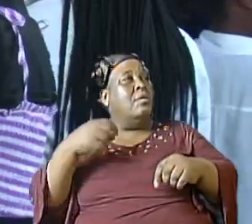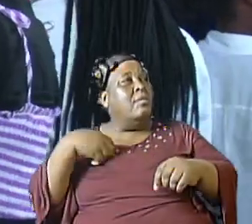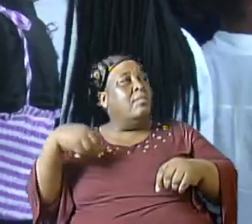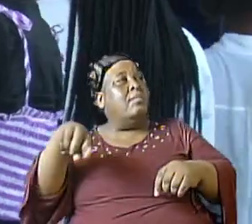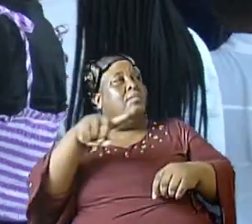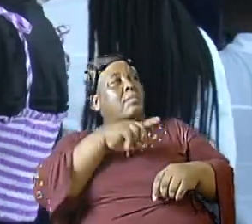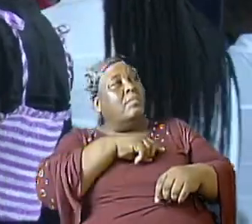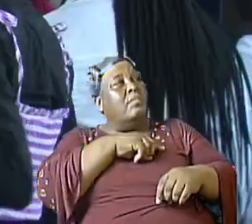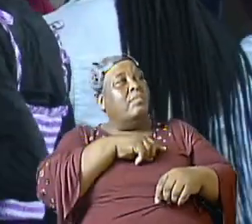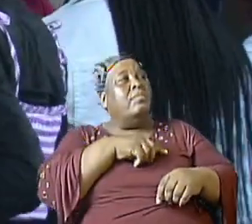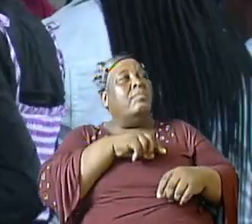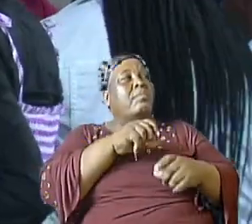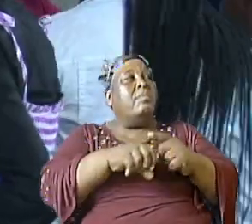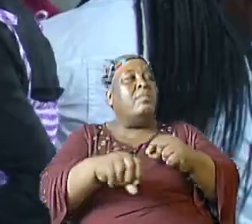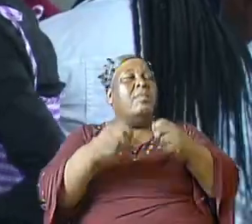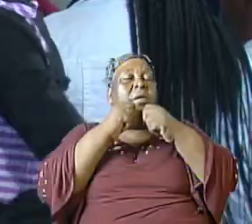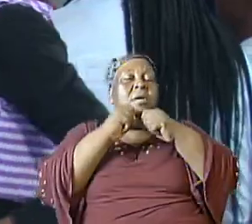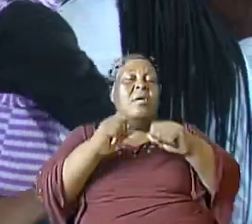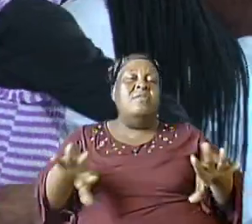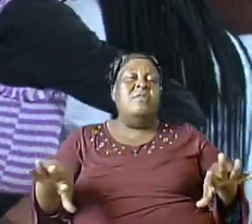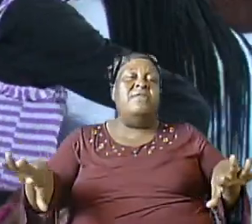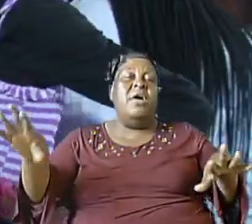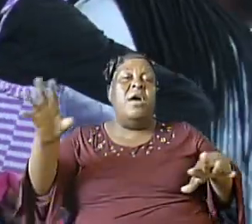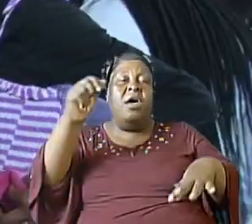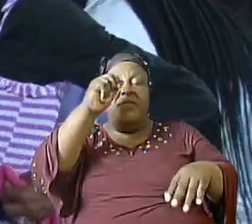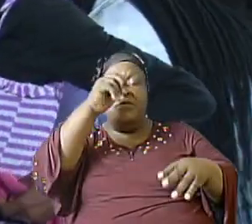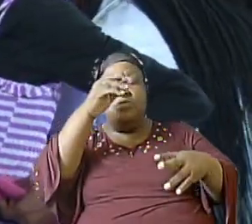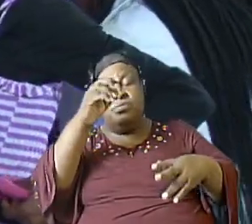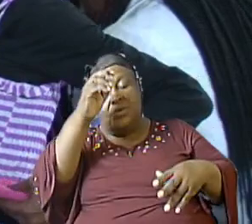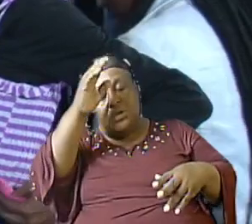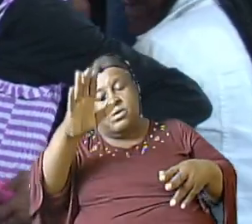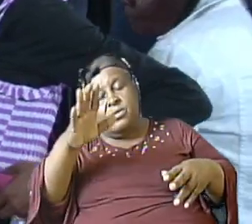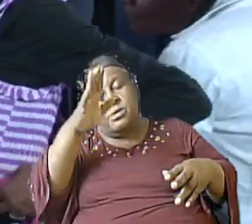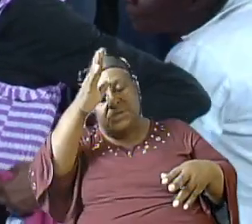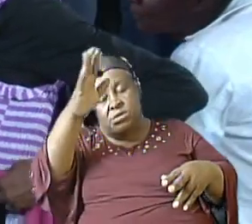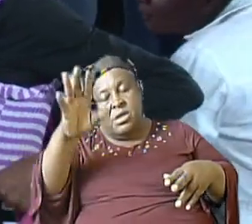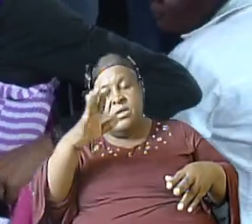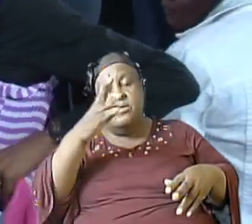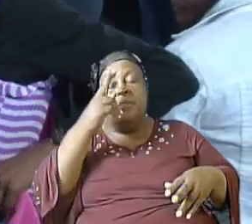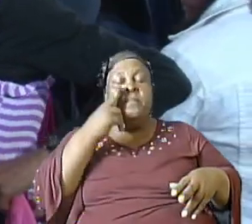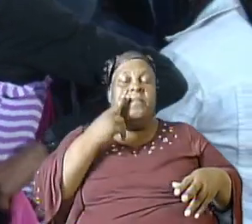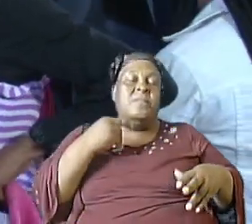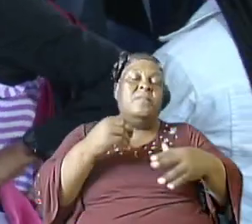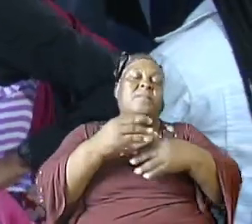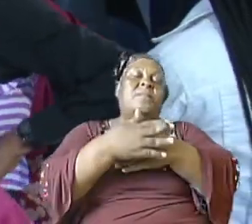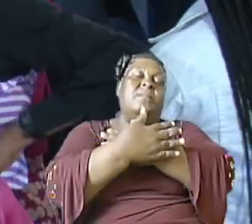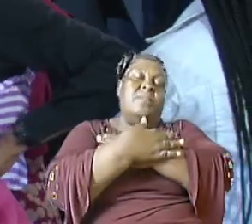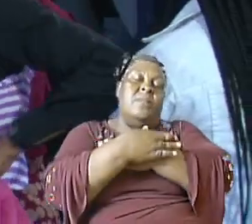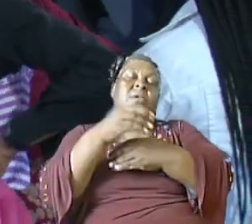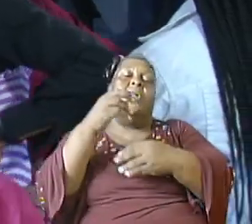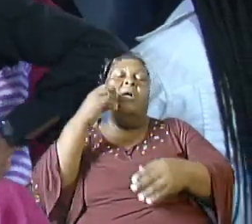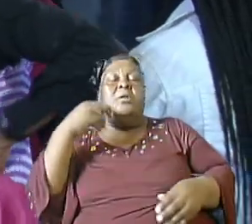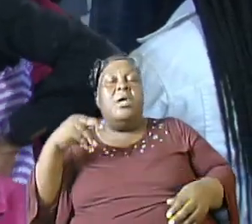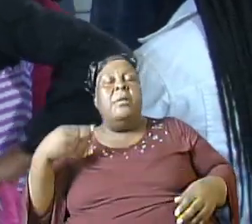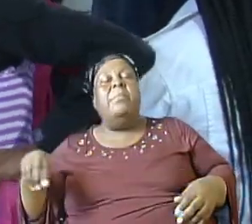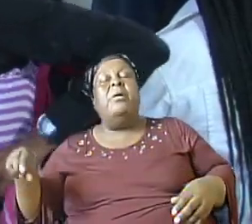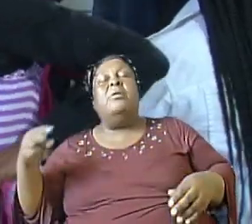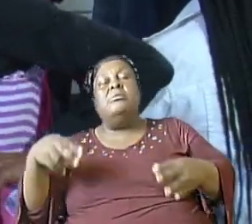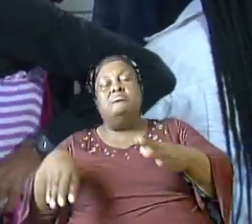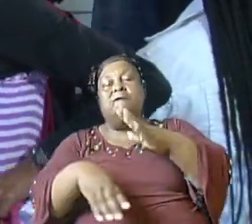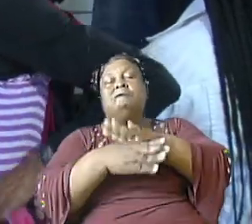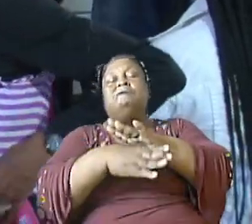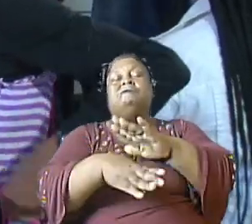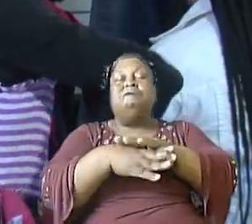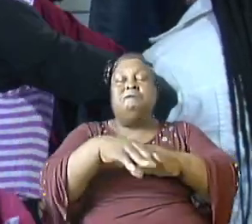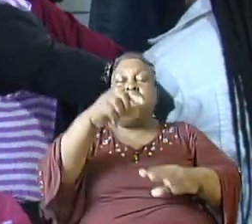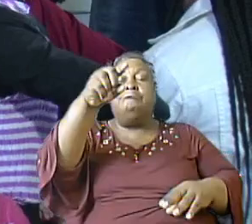We shall only know the blessing of our Father's sweet blessing. When the ring of